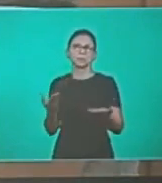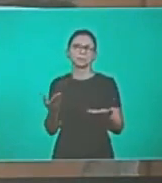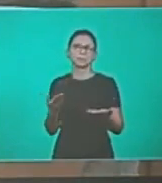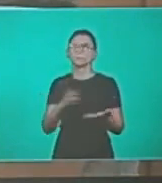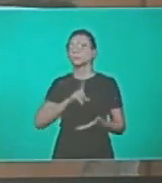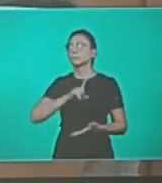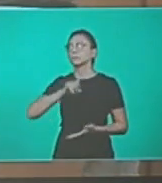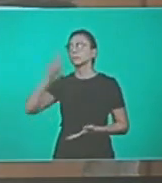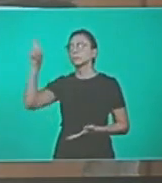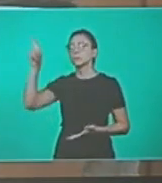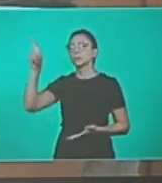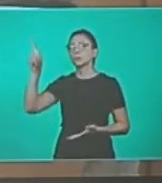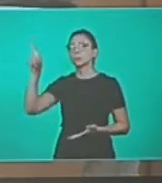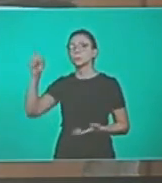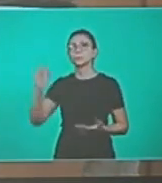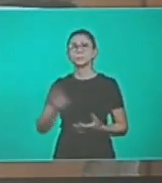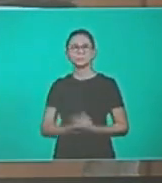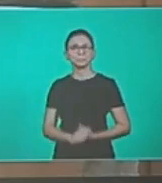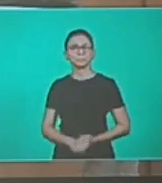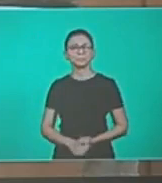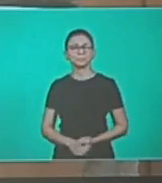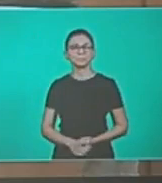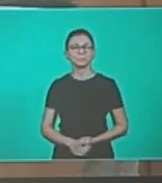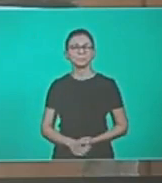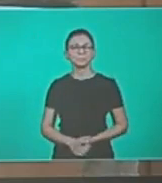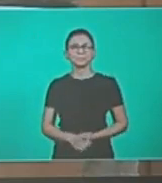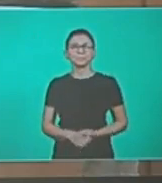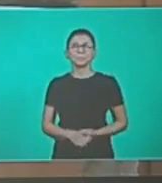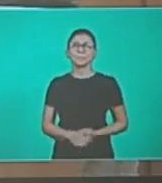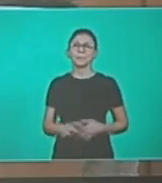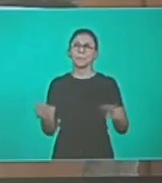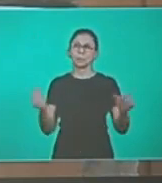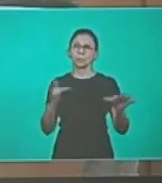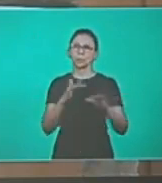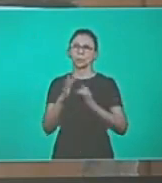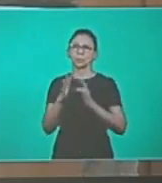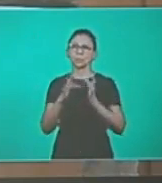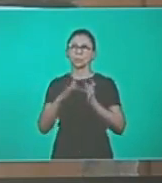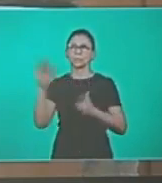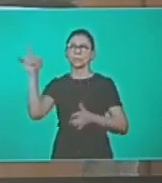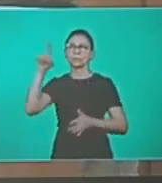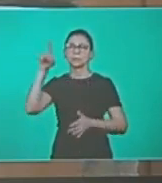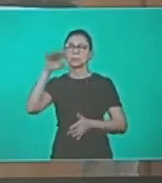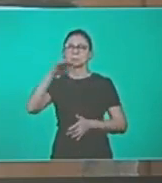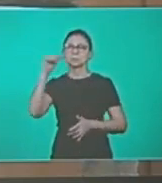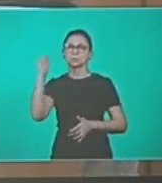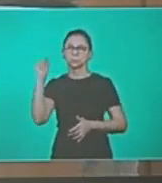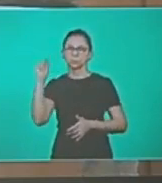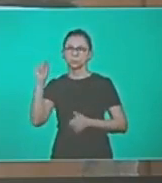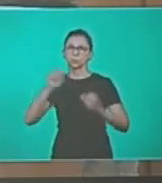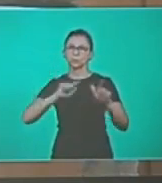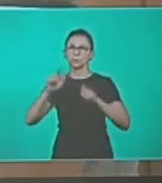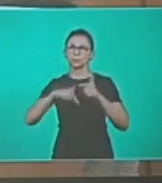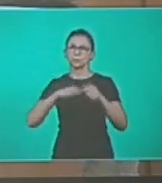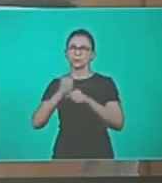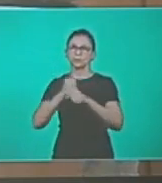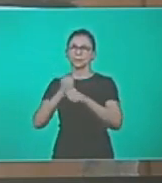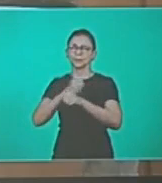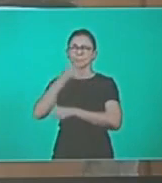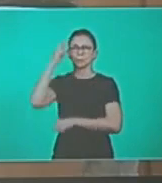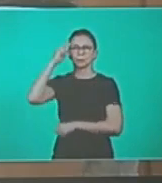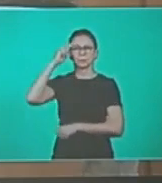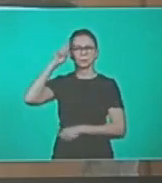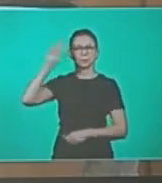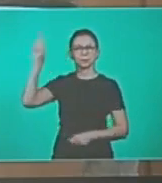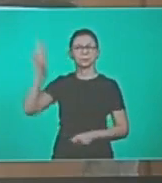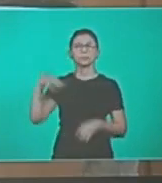He wants with which His. So blessed be God that has called us, that we are here in this vineyard